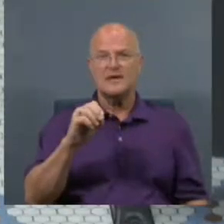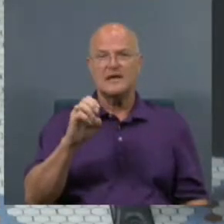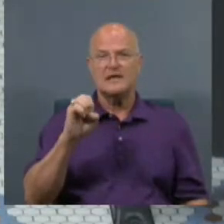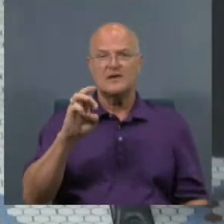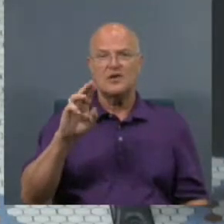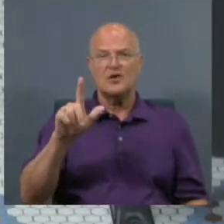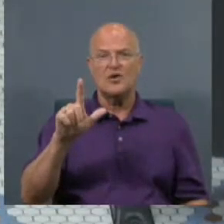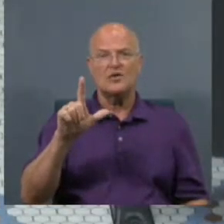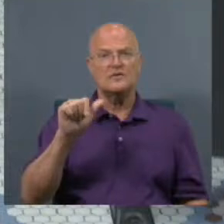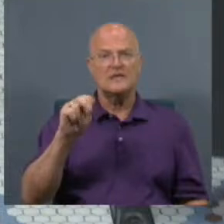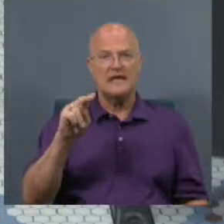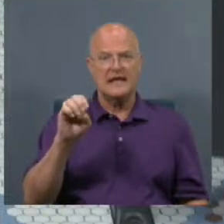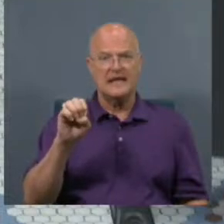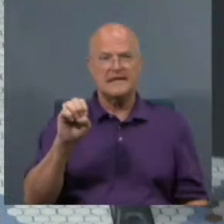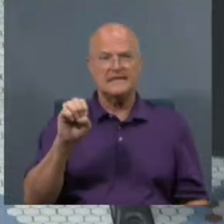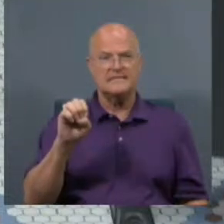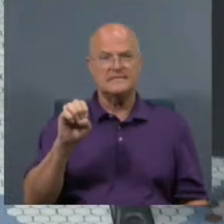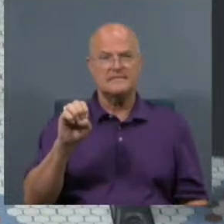Earl Lane.